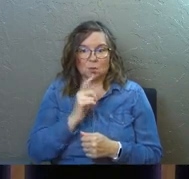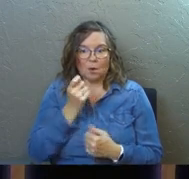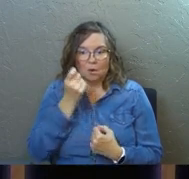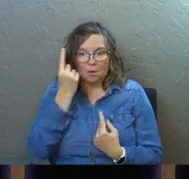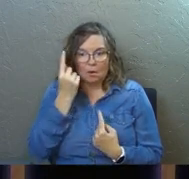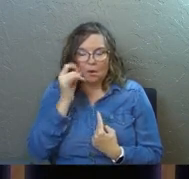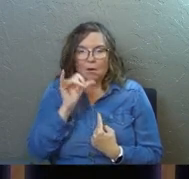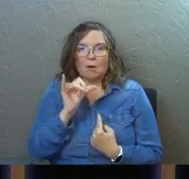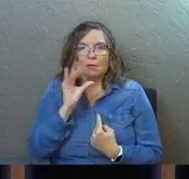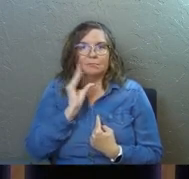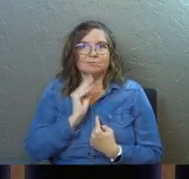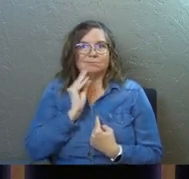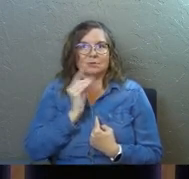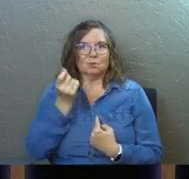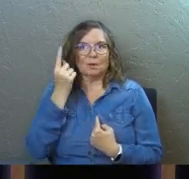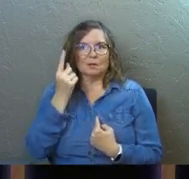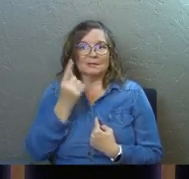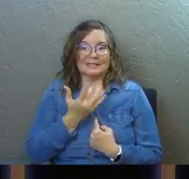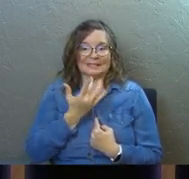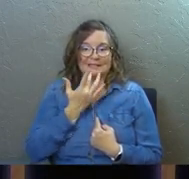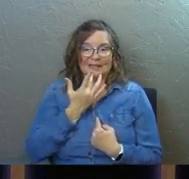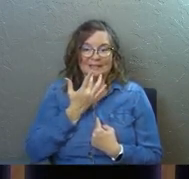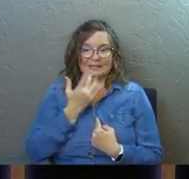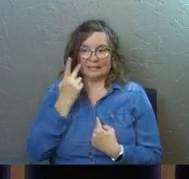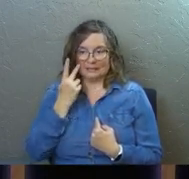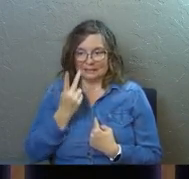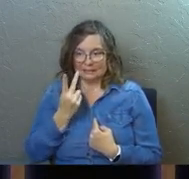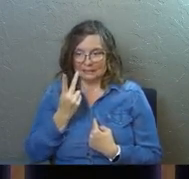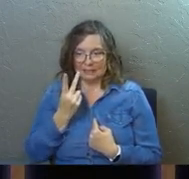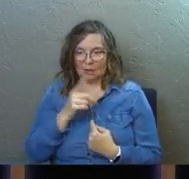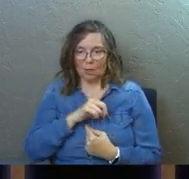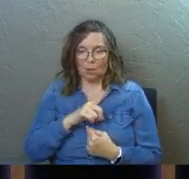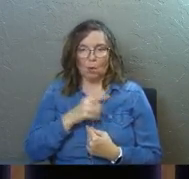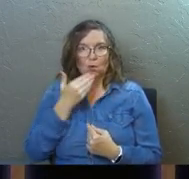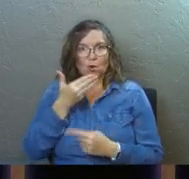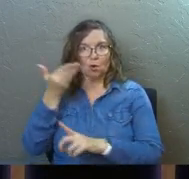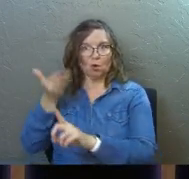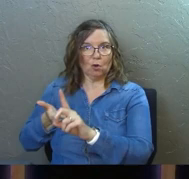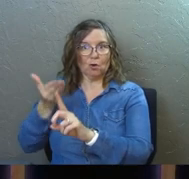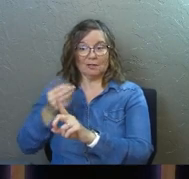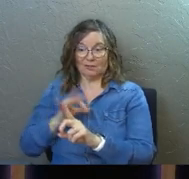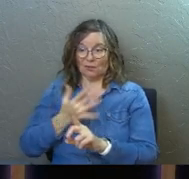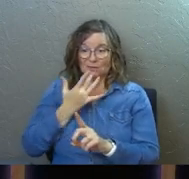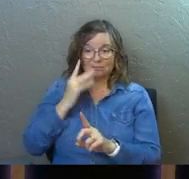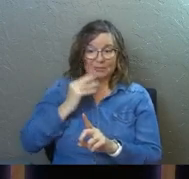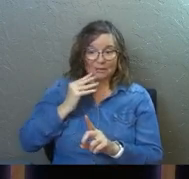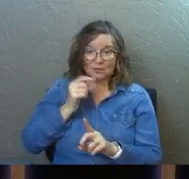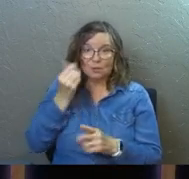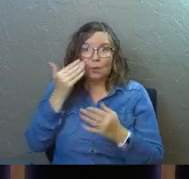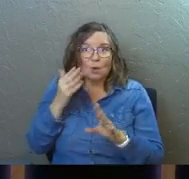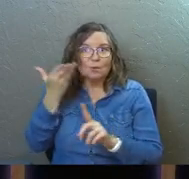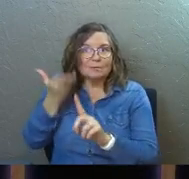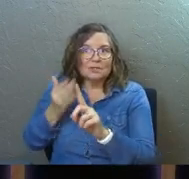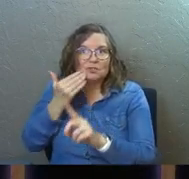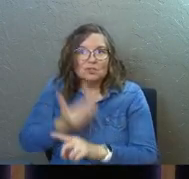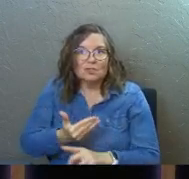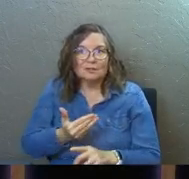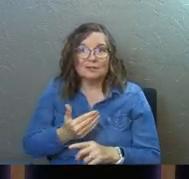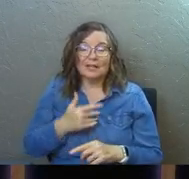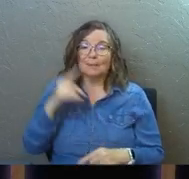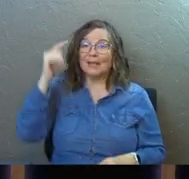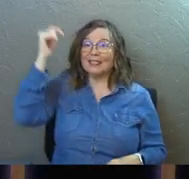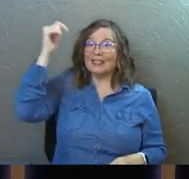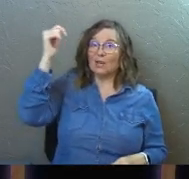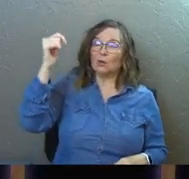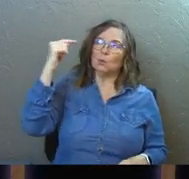to understand it. Taste and see that the Lord is good. The implication is, if you haven't tasted it, you won't know He's good. It'll be